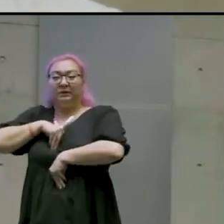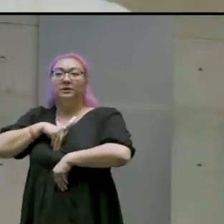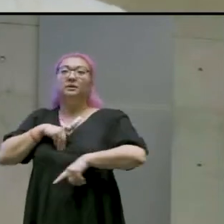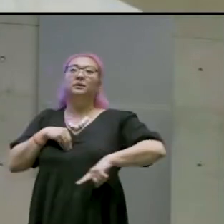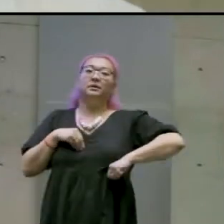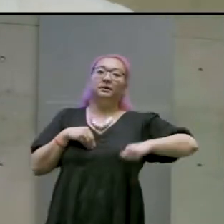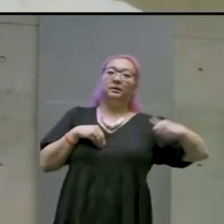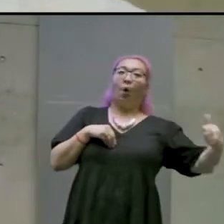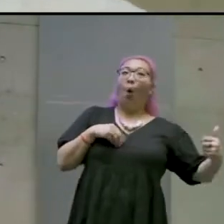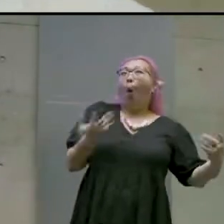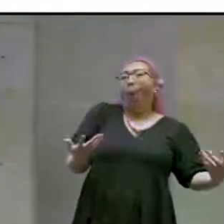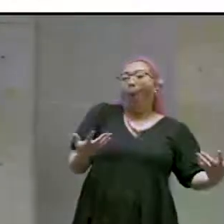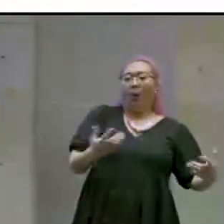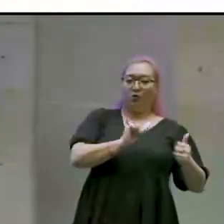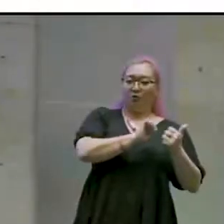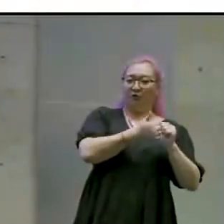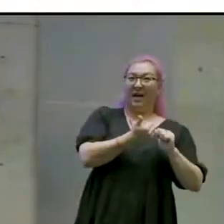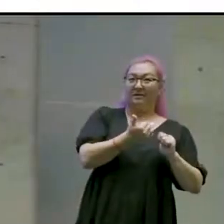going to starve.